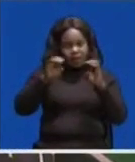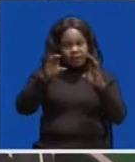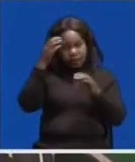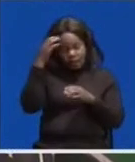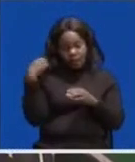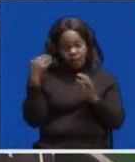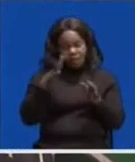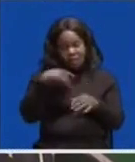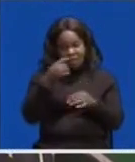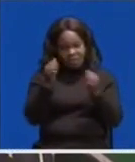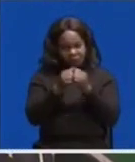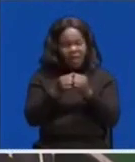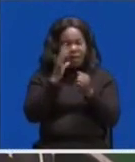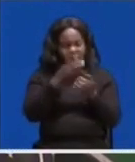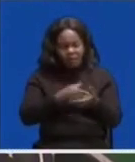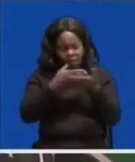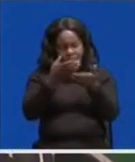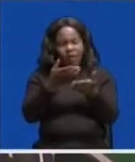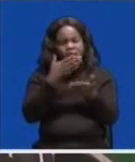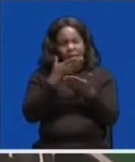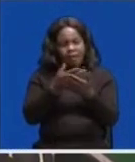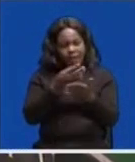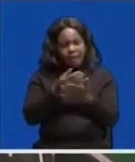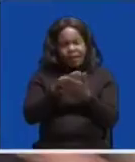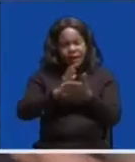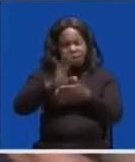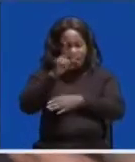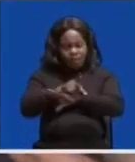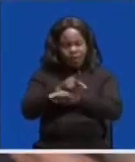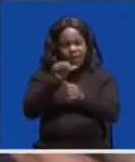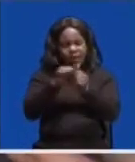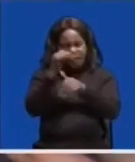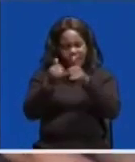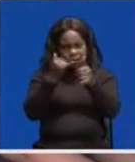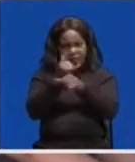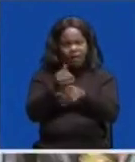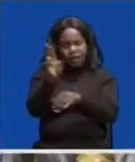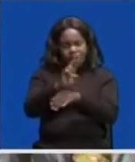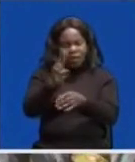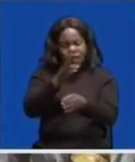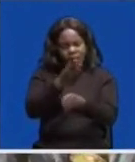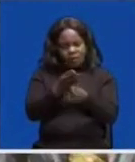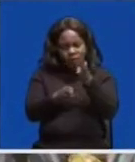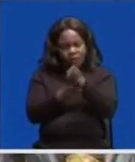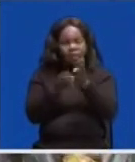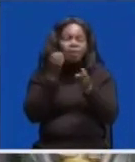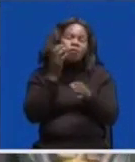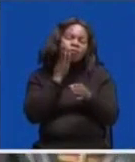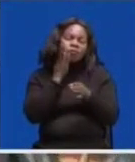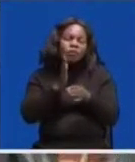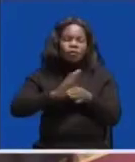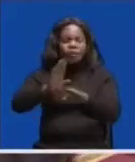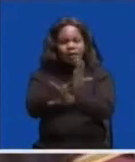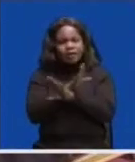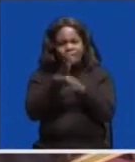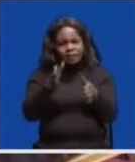says the bank will commit significant funds to the project annually to be used for the construction of homes for deserving Zambians. What